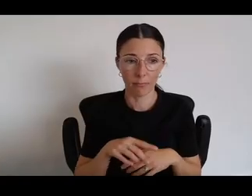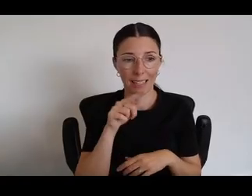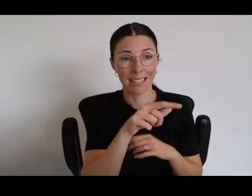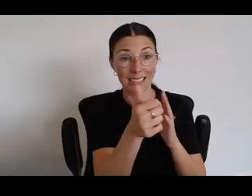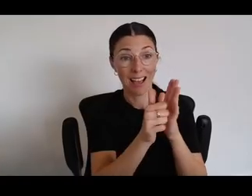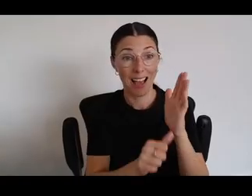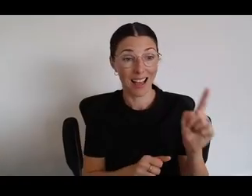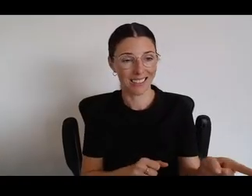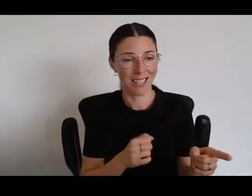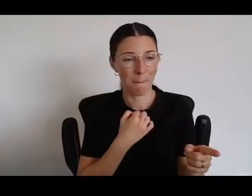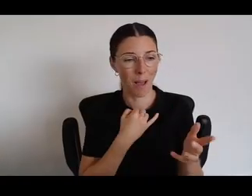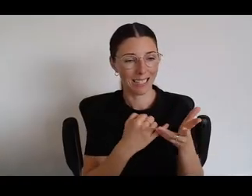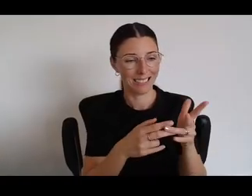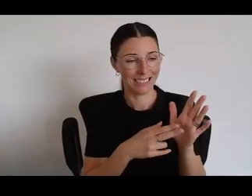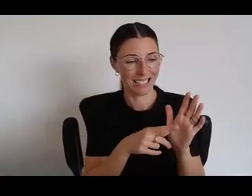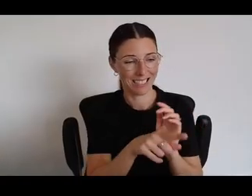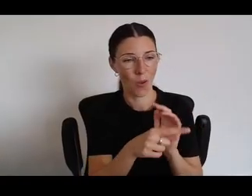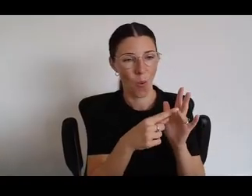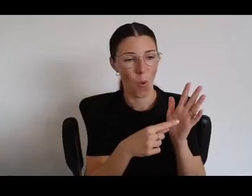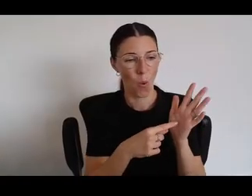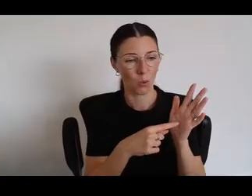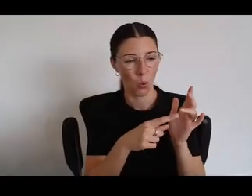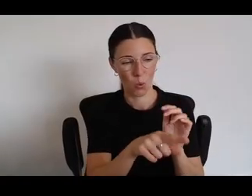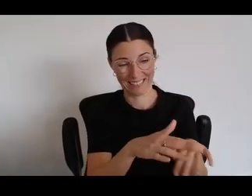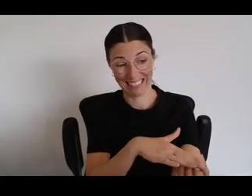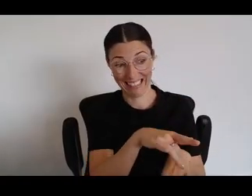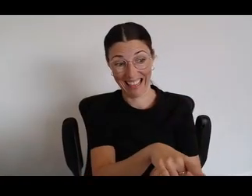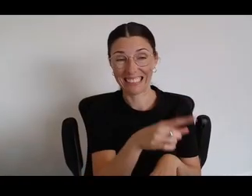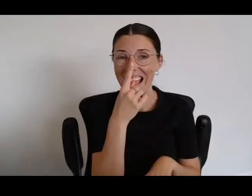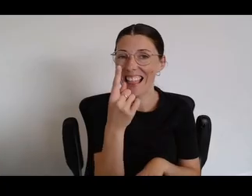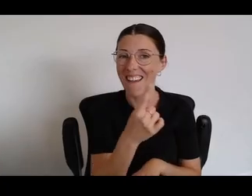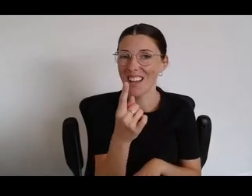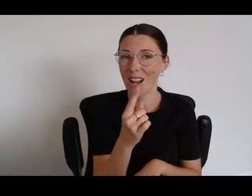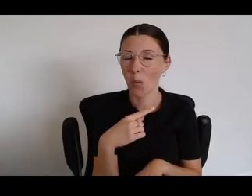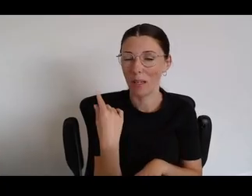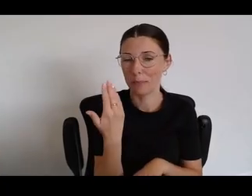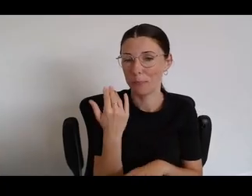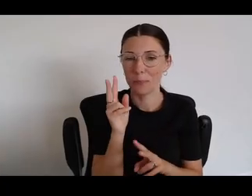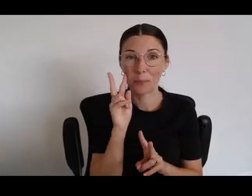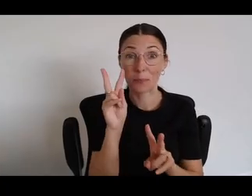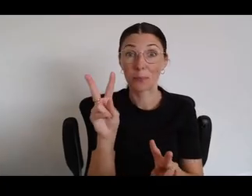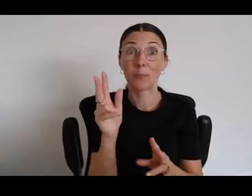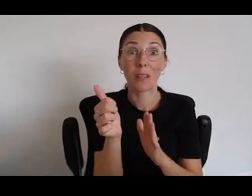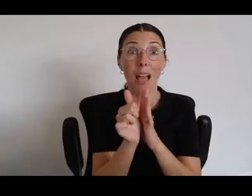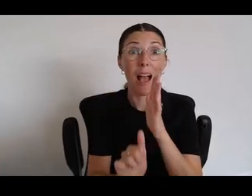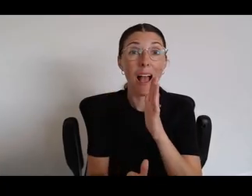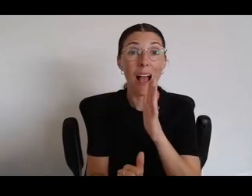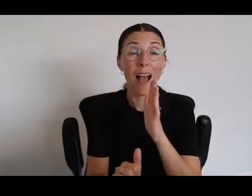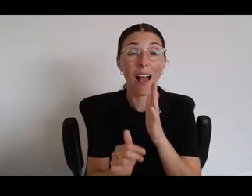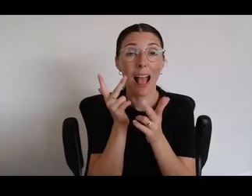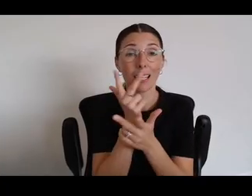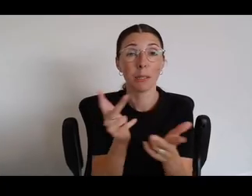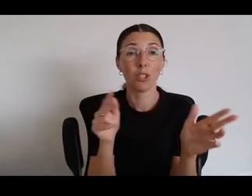here, who's 11 years old. We went to see the art exhibition in Melbourne a few months